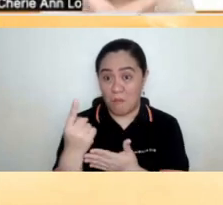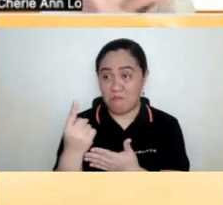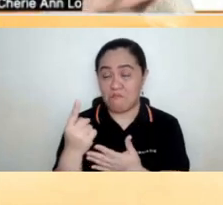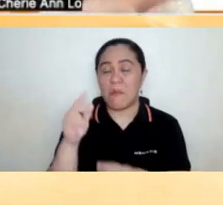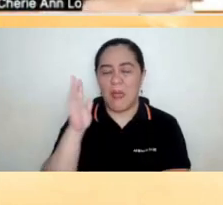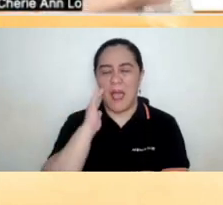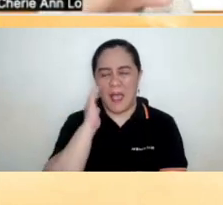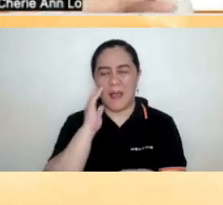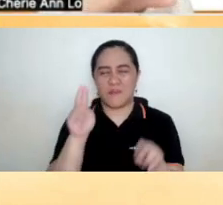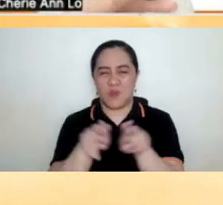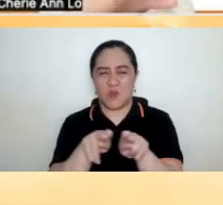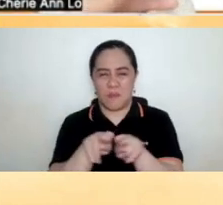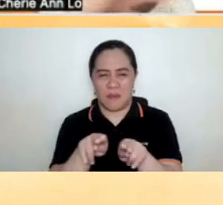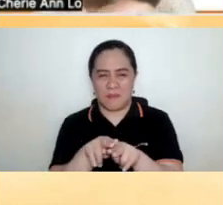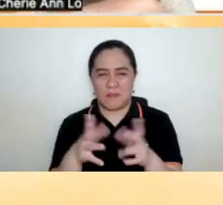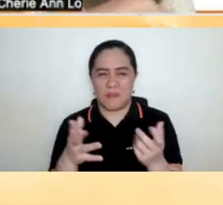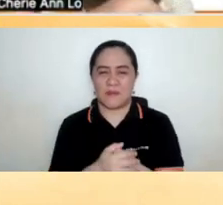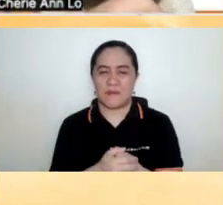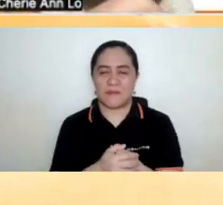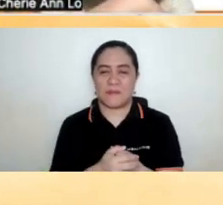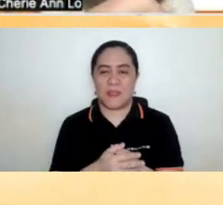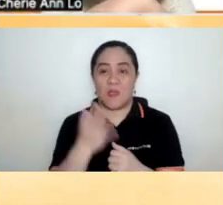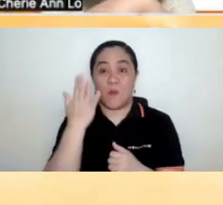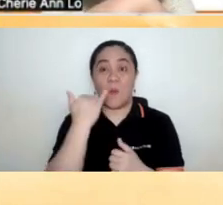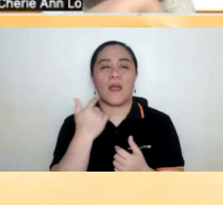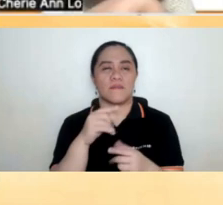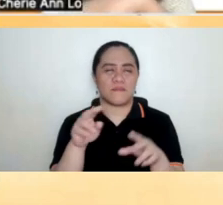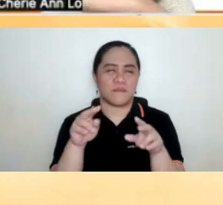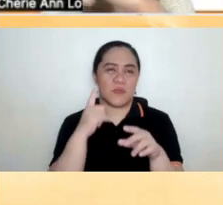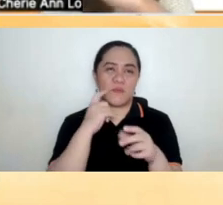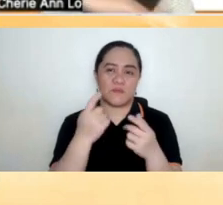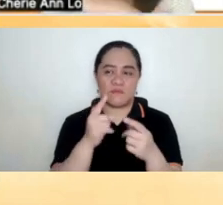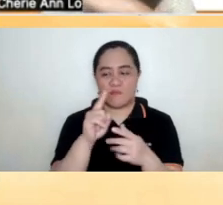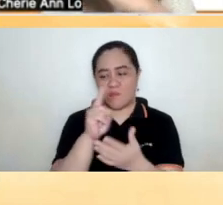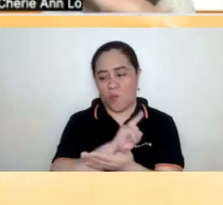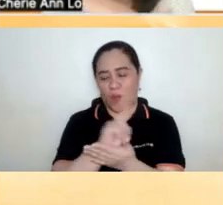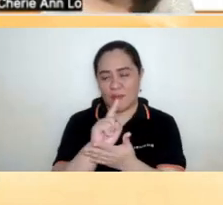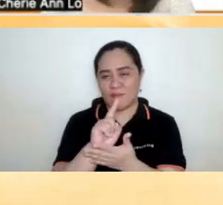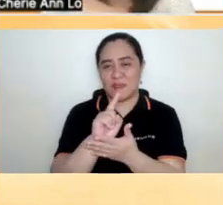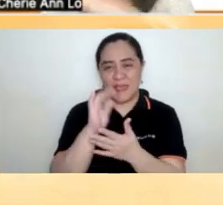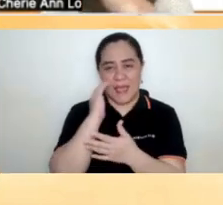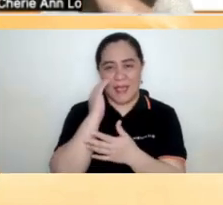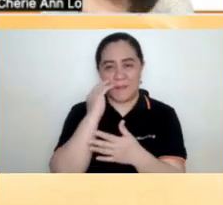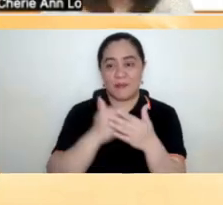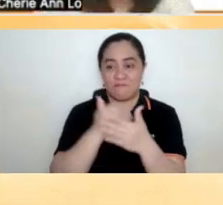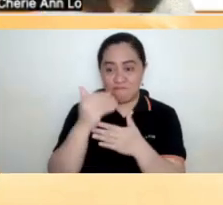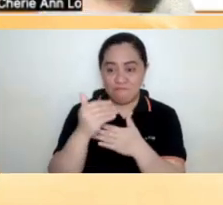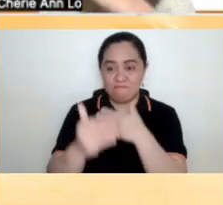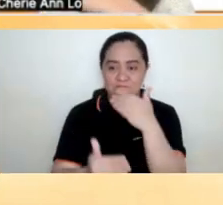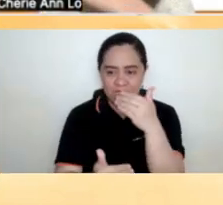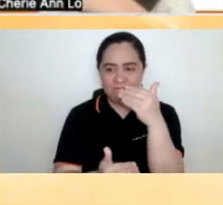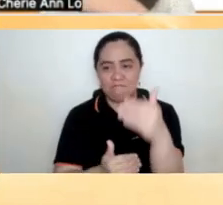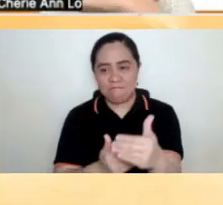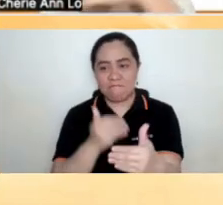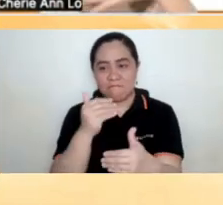but this is the case for kids na parang it's very long-standing, no? And it's not just about going to school. When the parents go out,